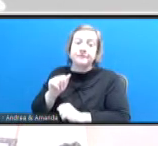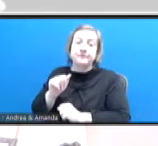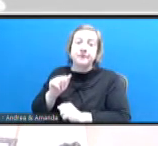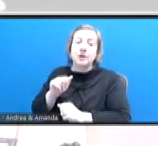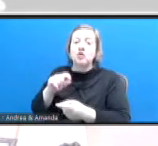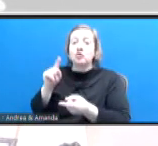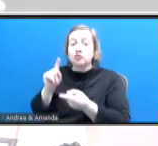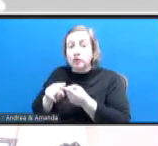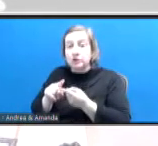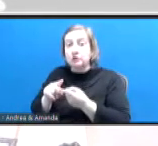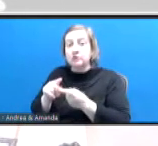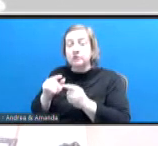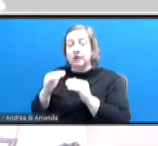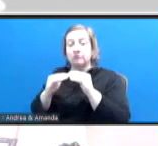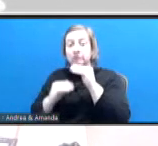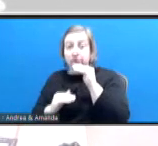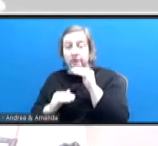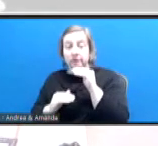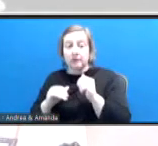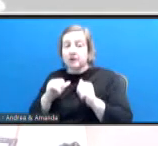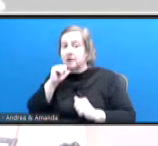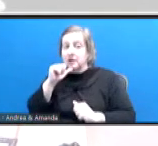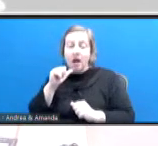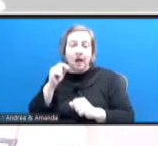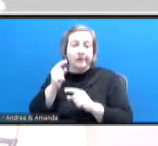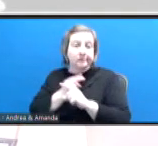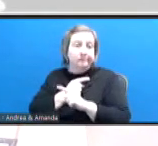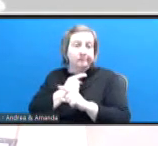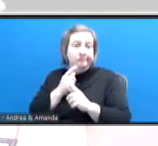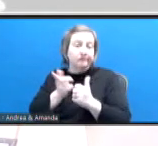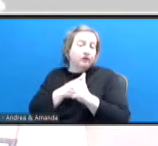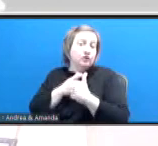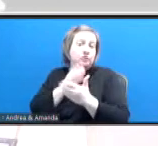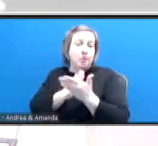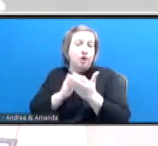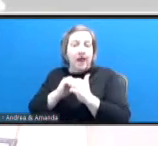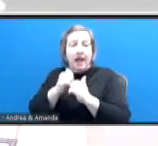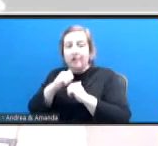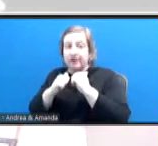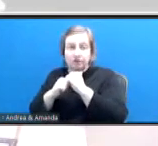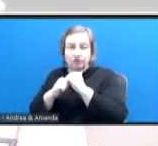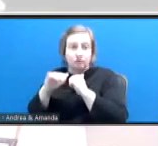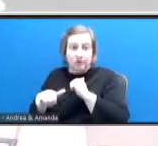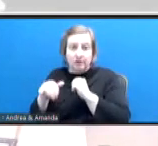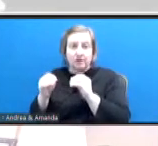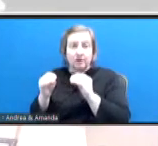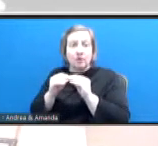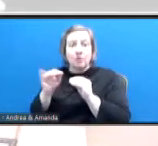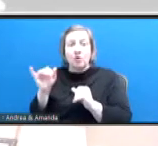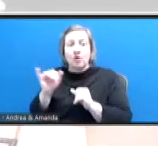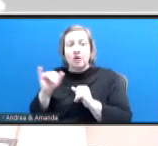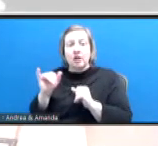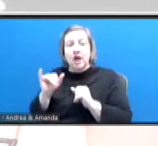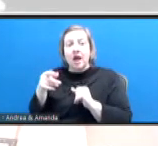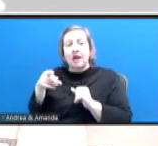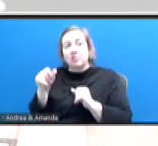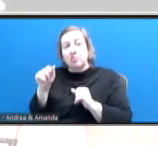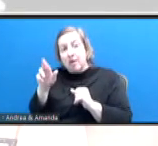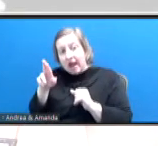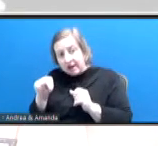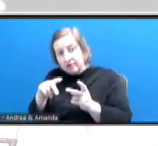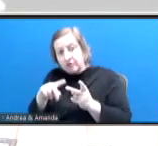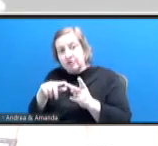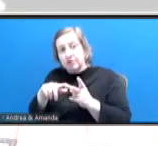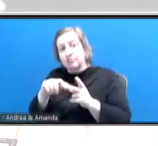Reducing disparities was not originally part of the way it was constructed. It was more about pattern and practice